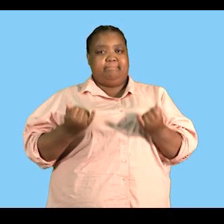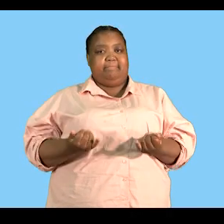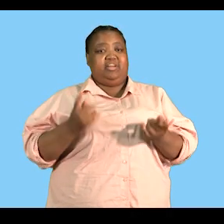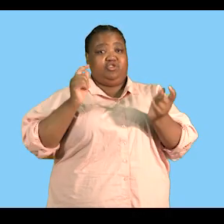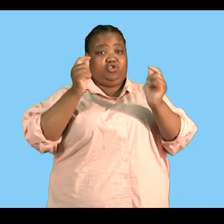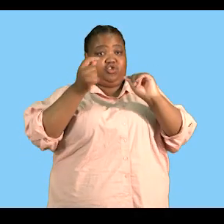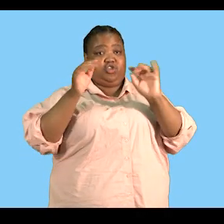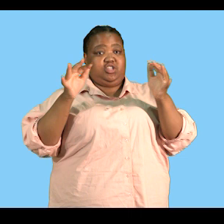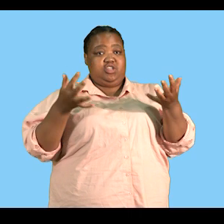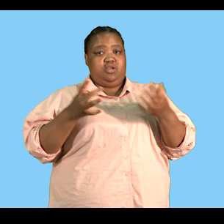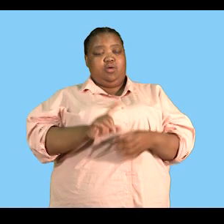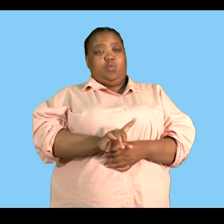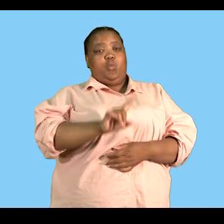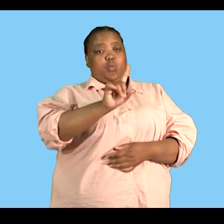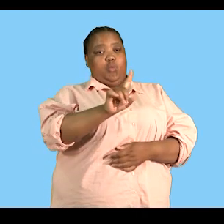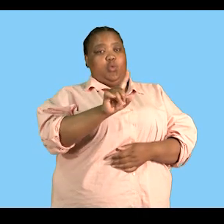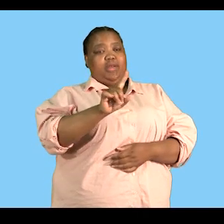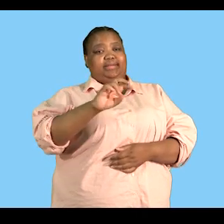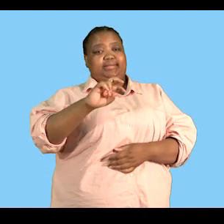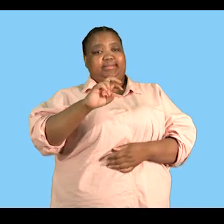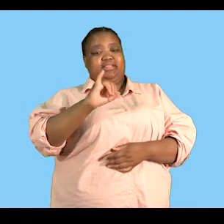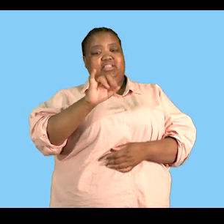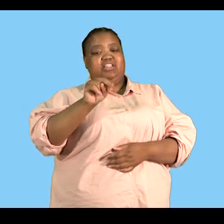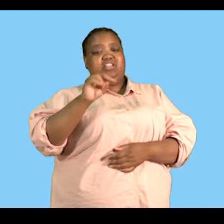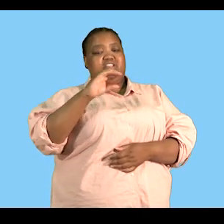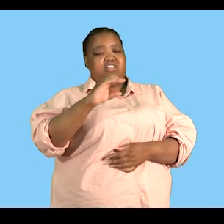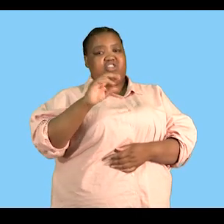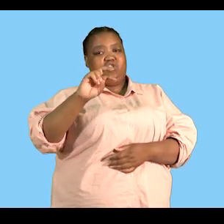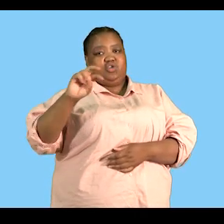the conversion factor, 1 inch equals